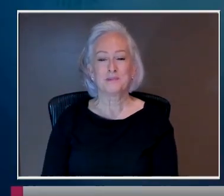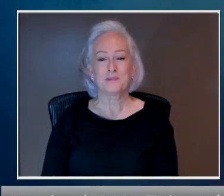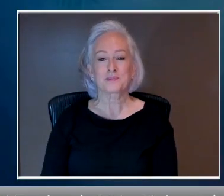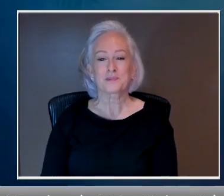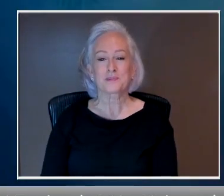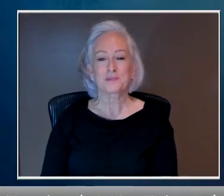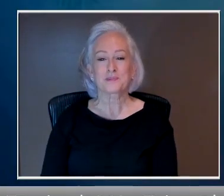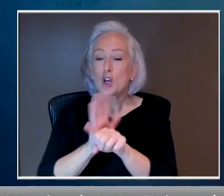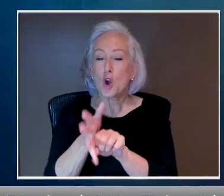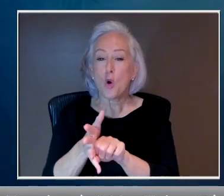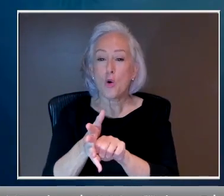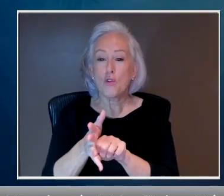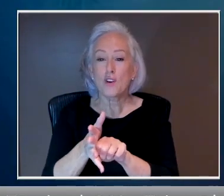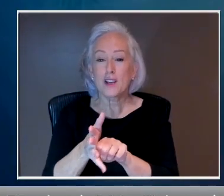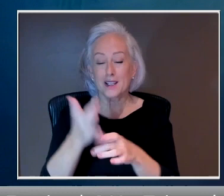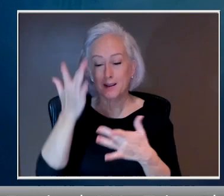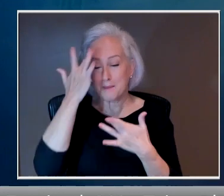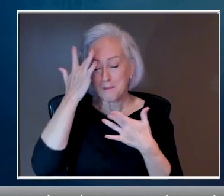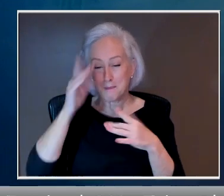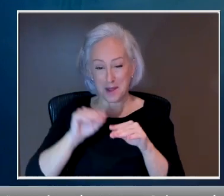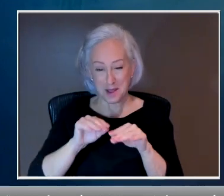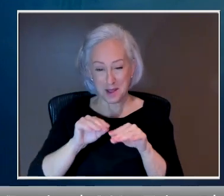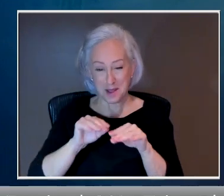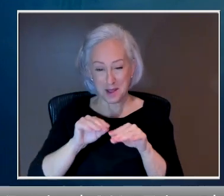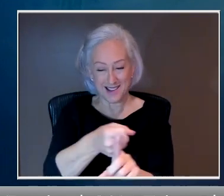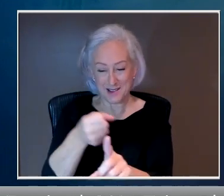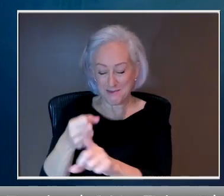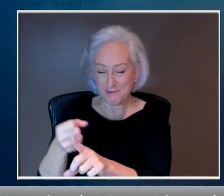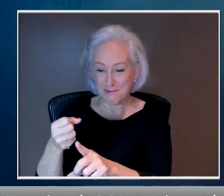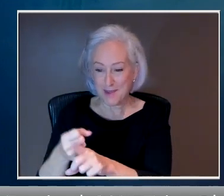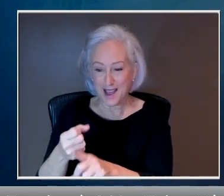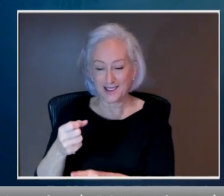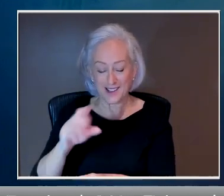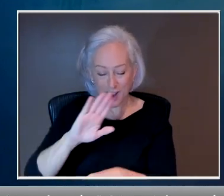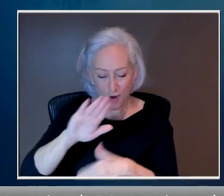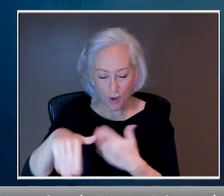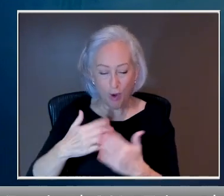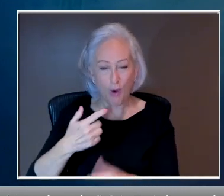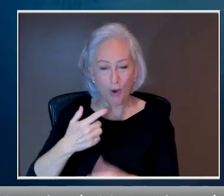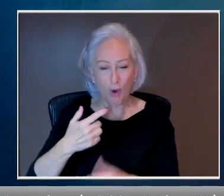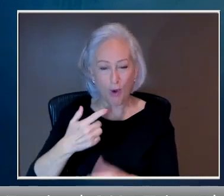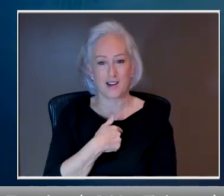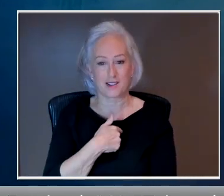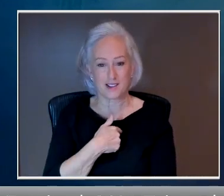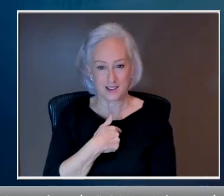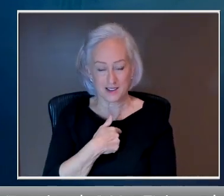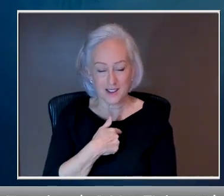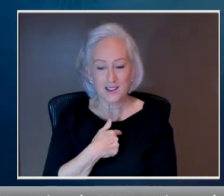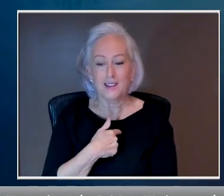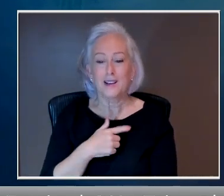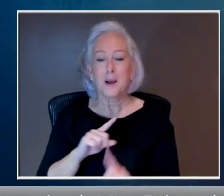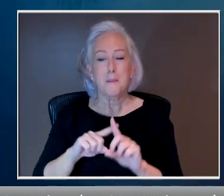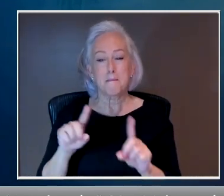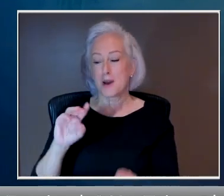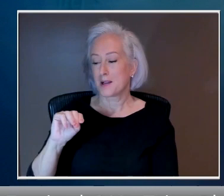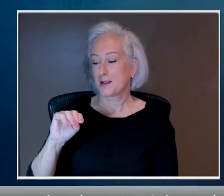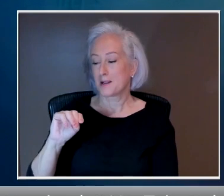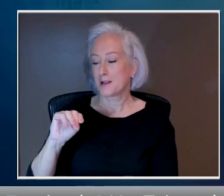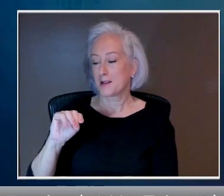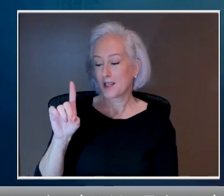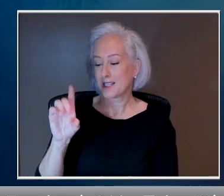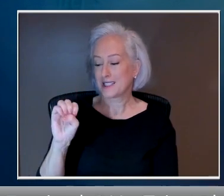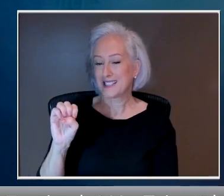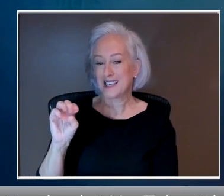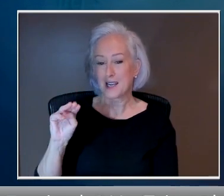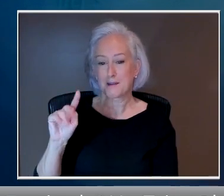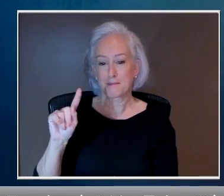pandemic impacted all of us in one way or another. That's a fact. But it took an enormous toll on Michelle DiMartino. Michelle